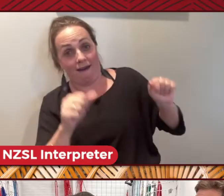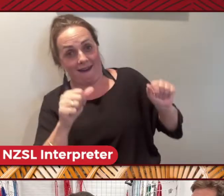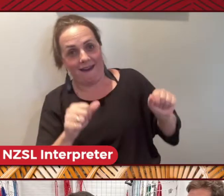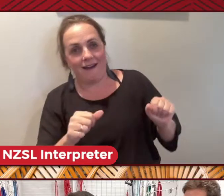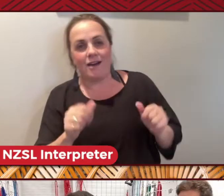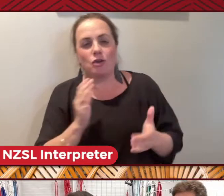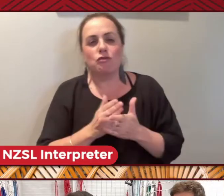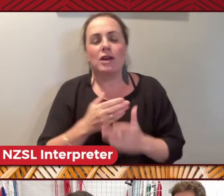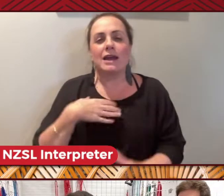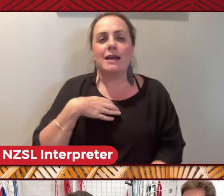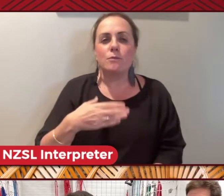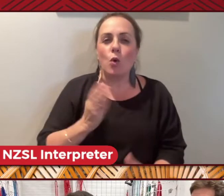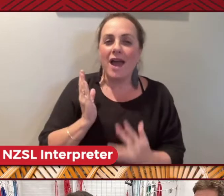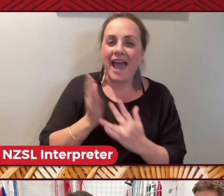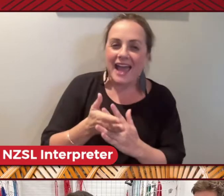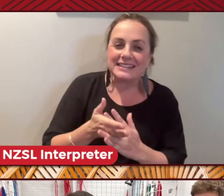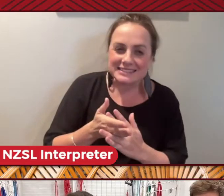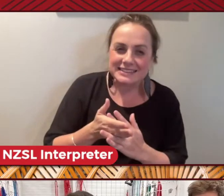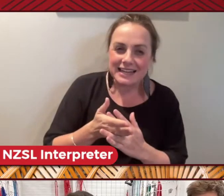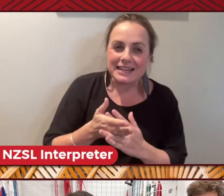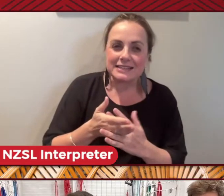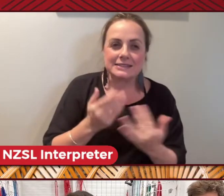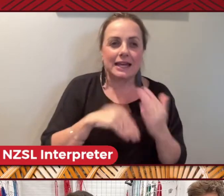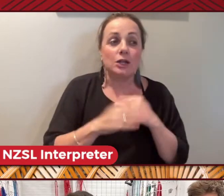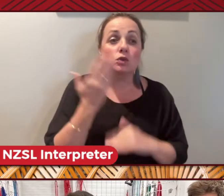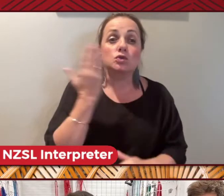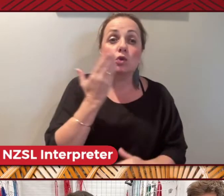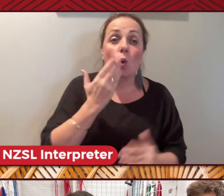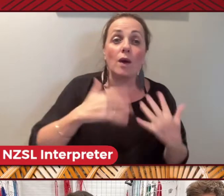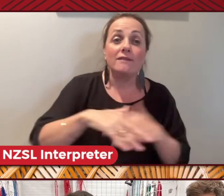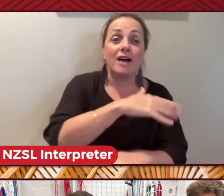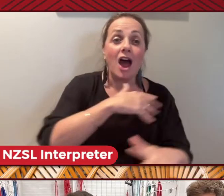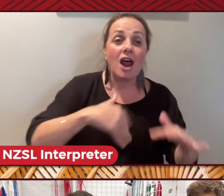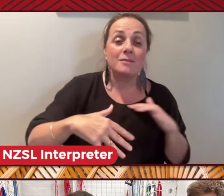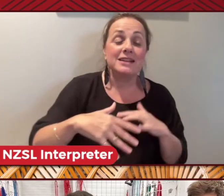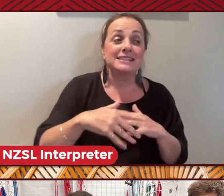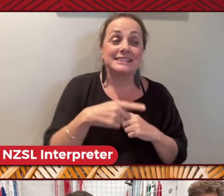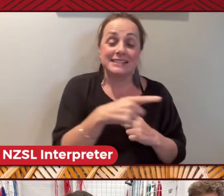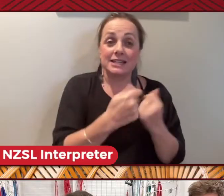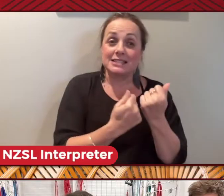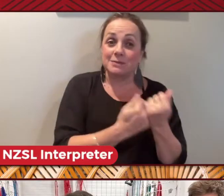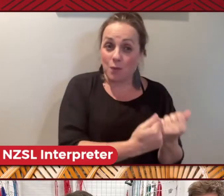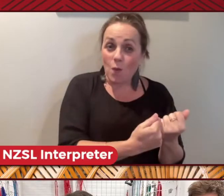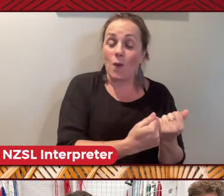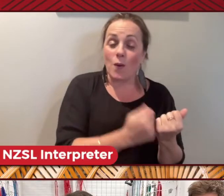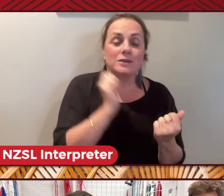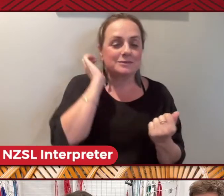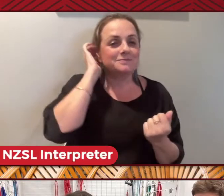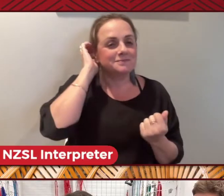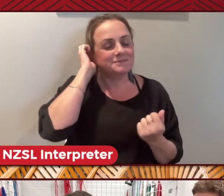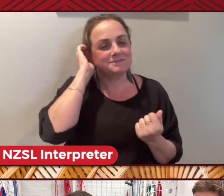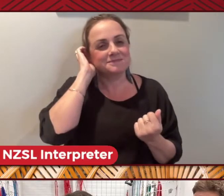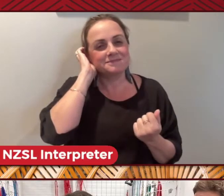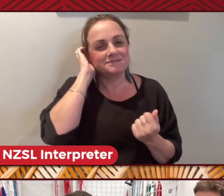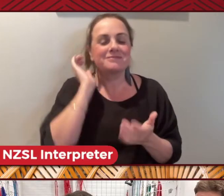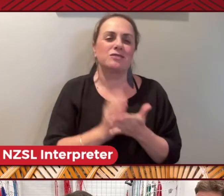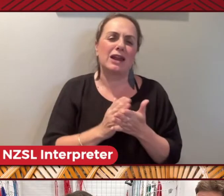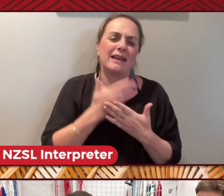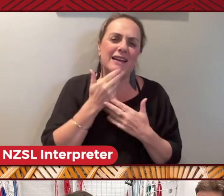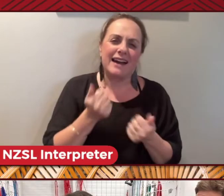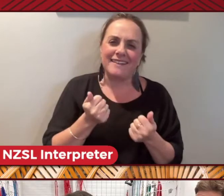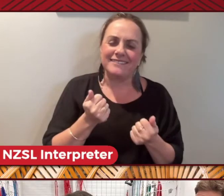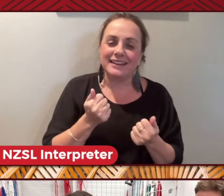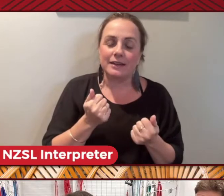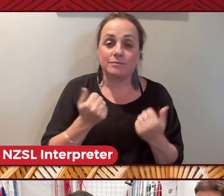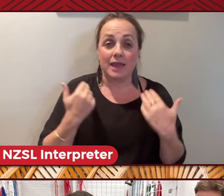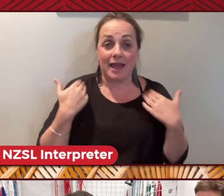more access within the school environment and what they were able to support. And so it was lovely that